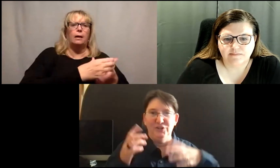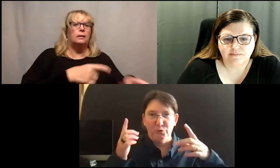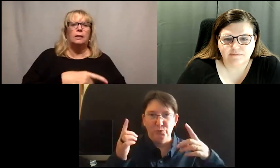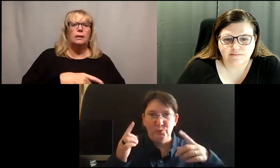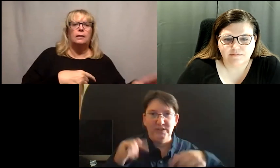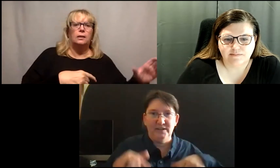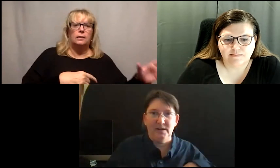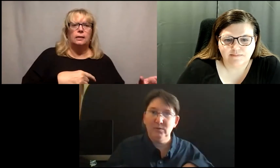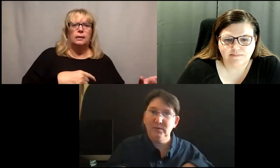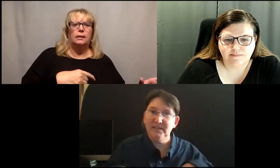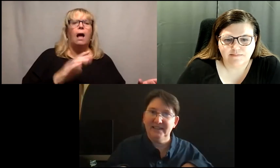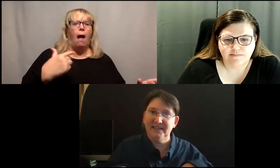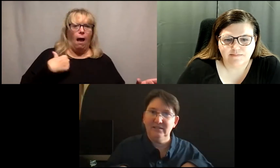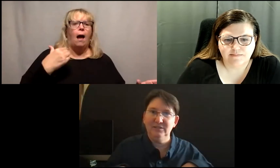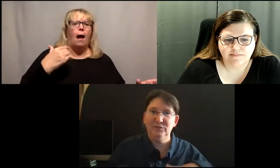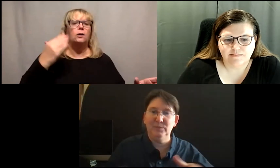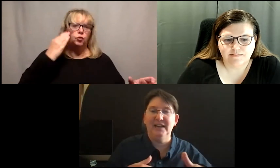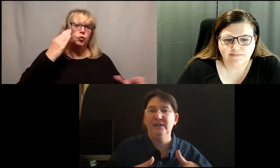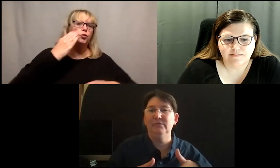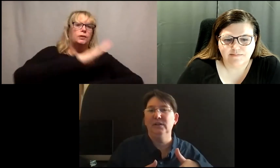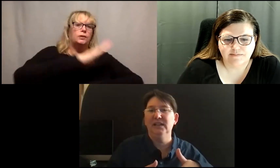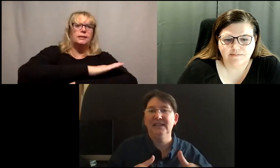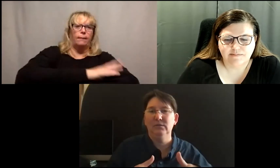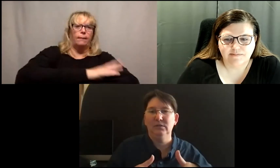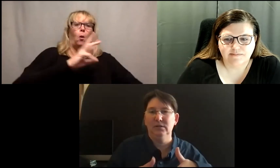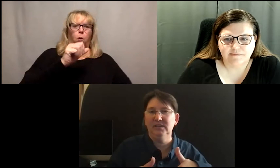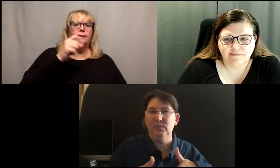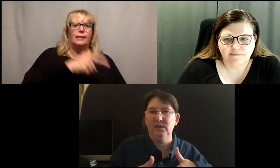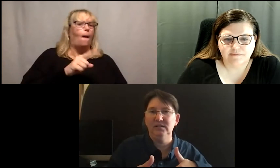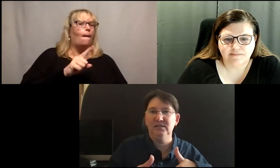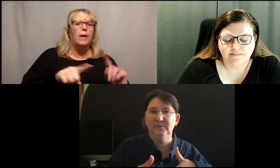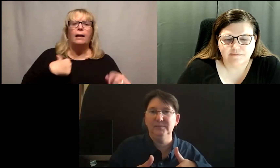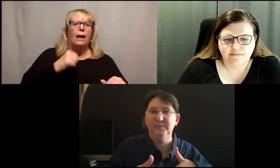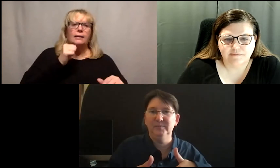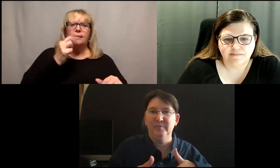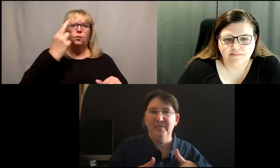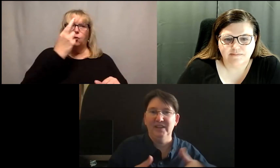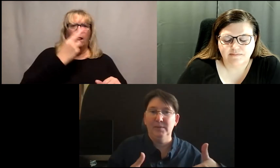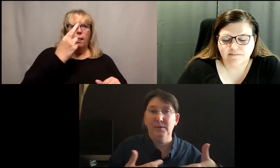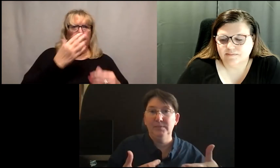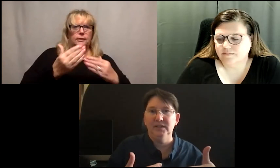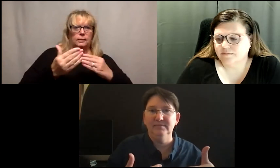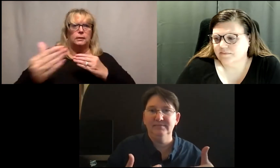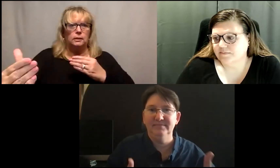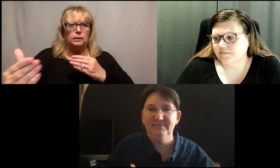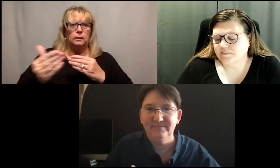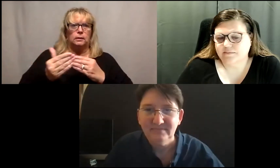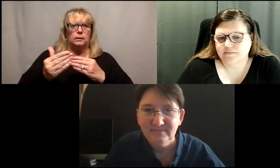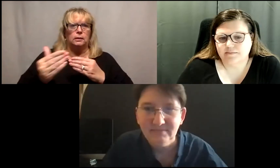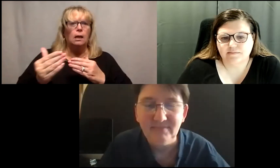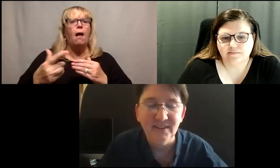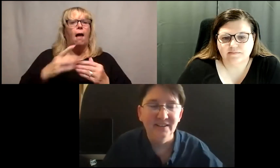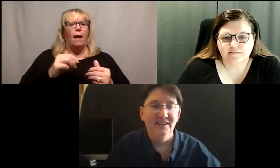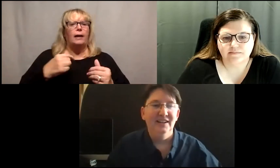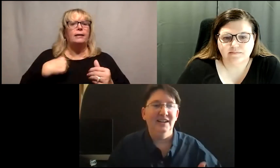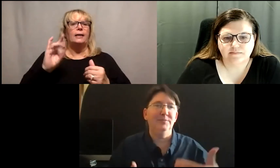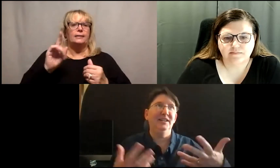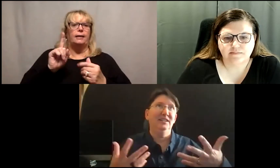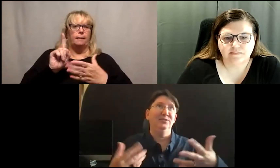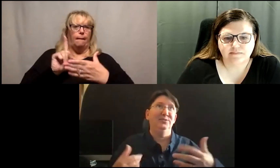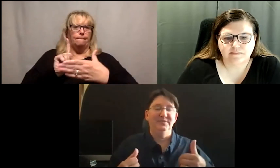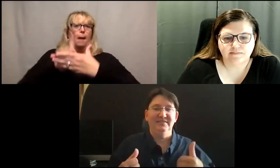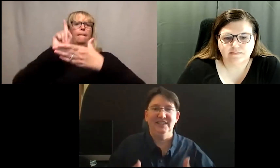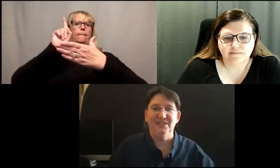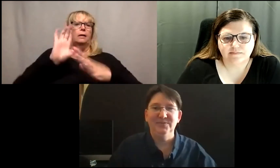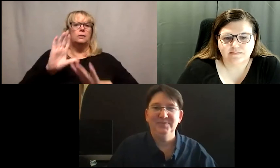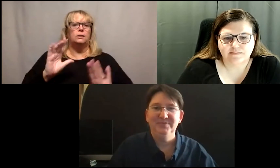I knew the table was there, but I didn't realize how close I was. And I bumped it. And I'm like,